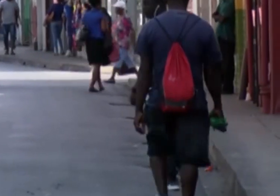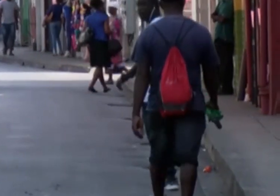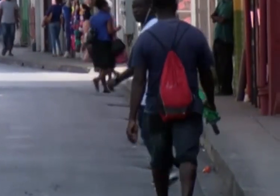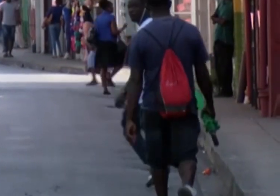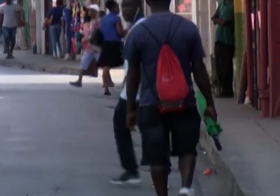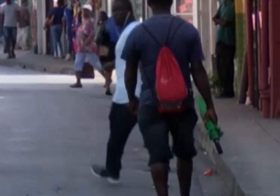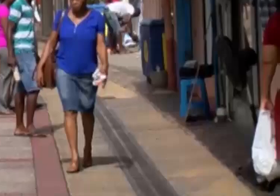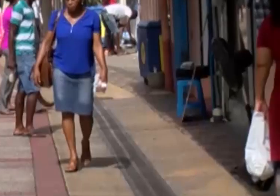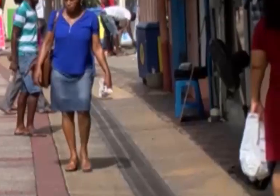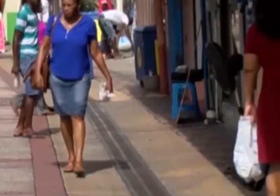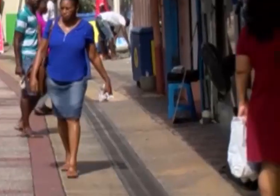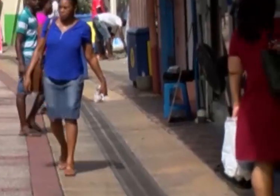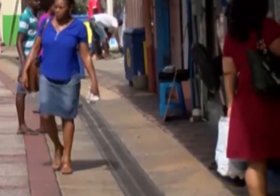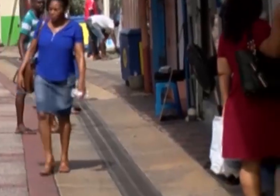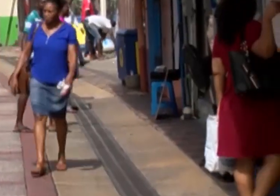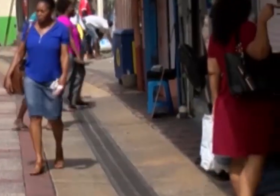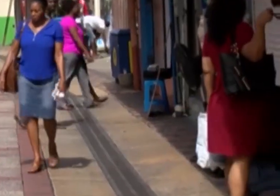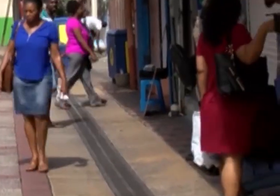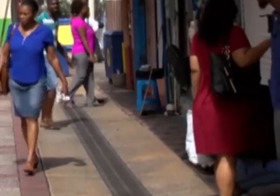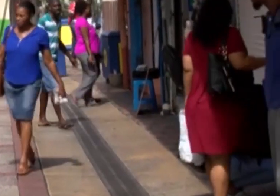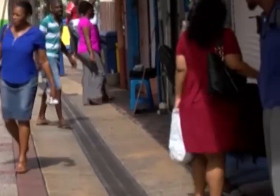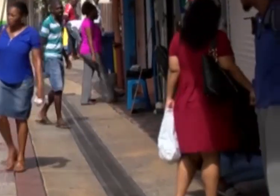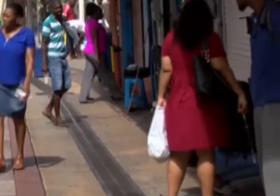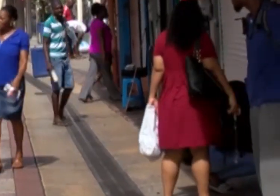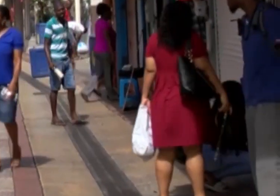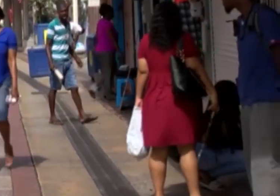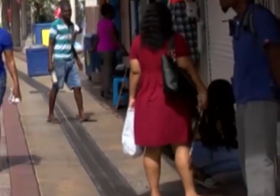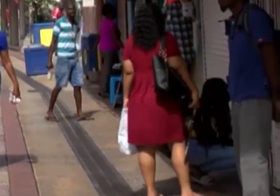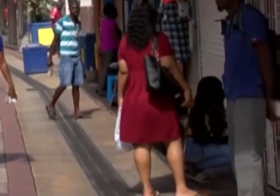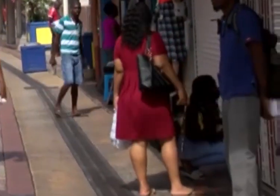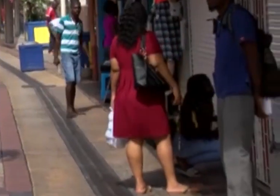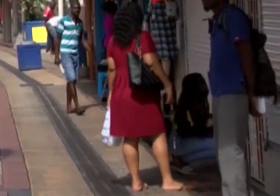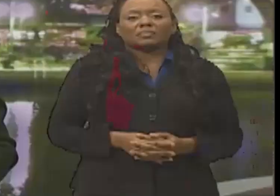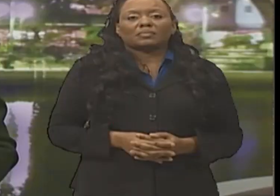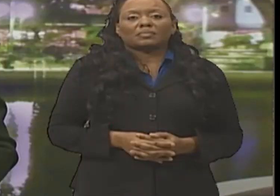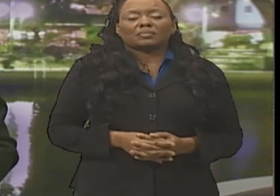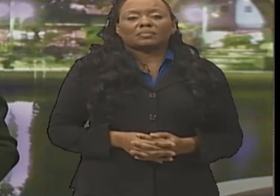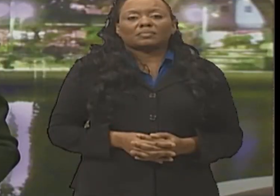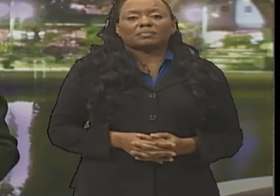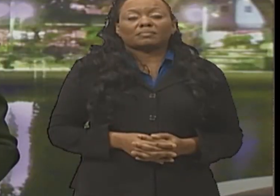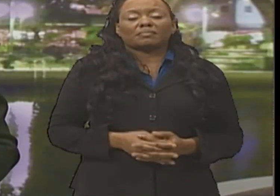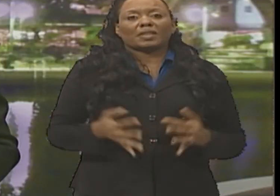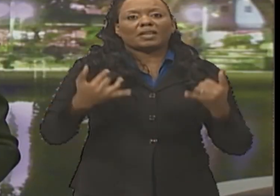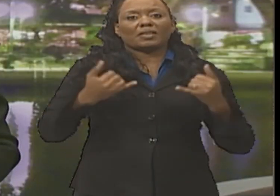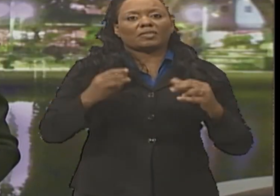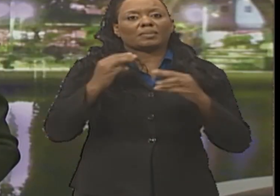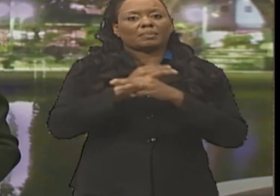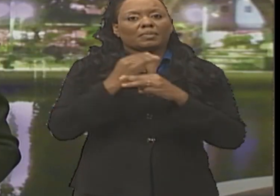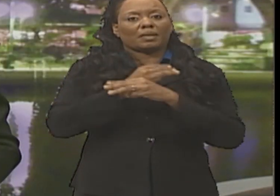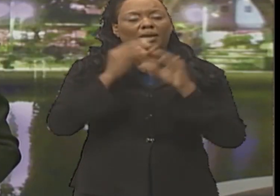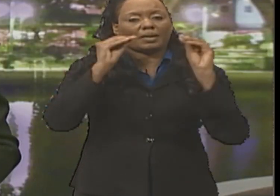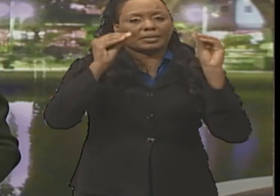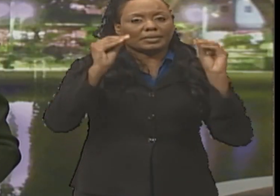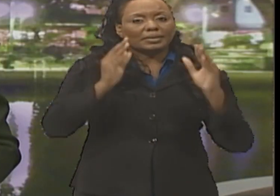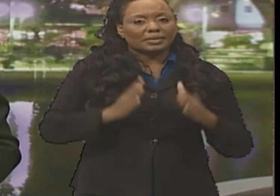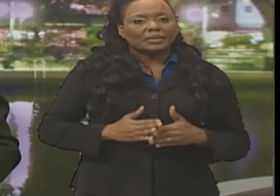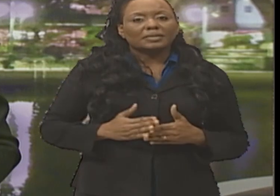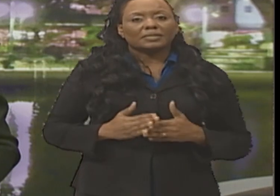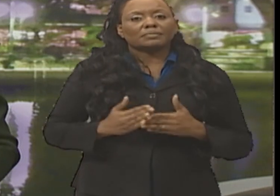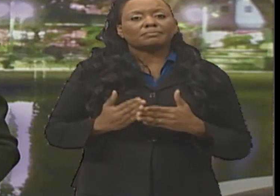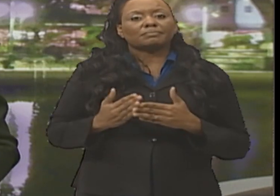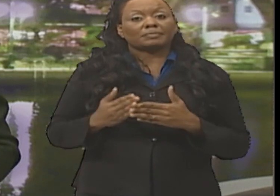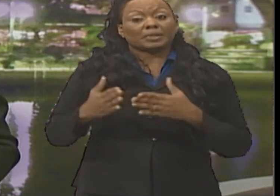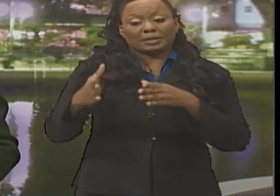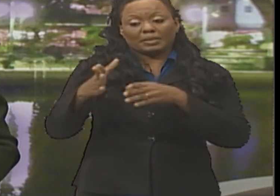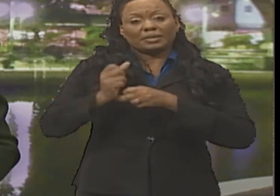living with an NCD. Sharika Griffith, CBC News. Thanks, Sharika. Well, mathematics teachers have been privy